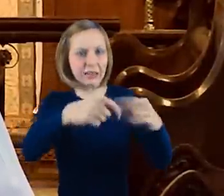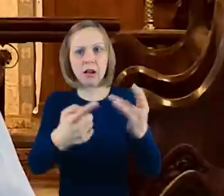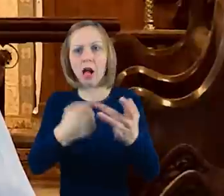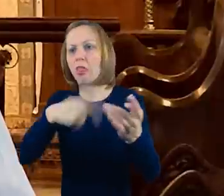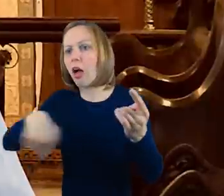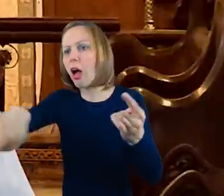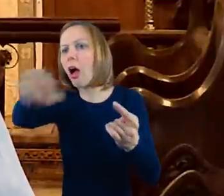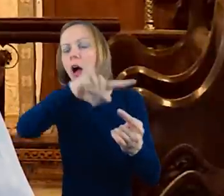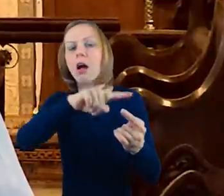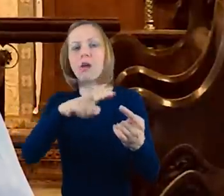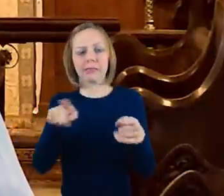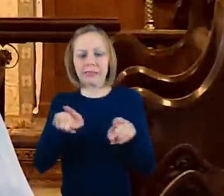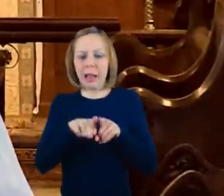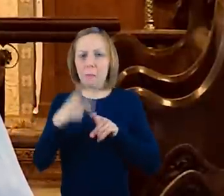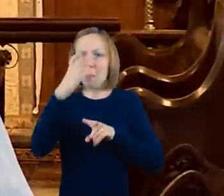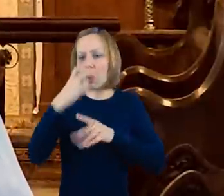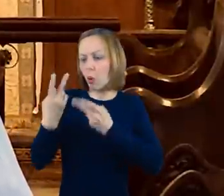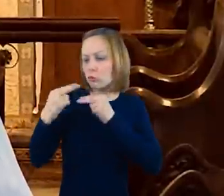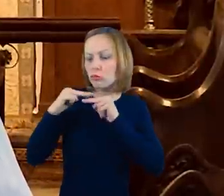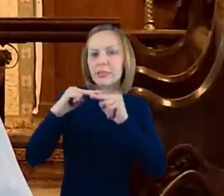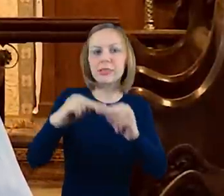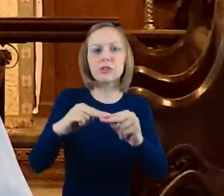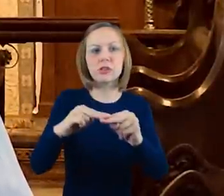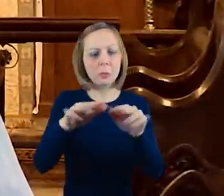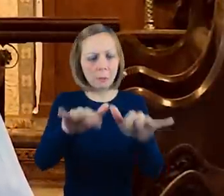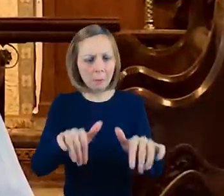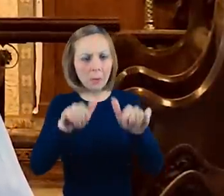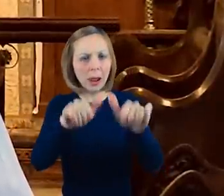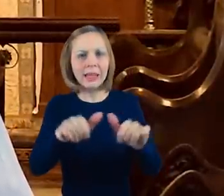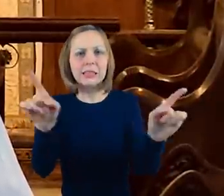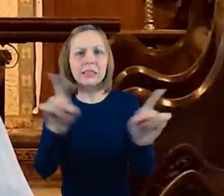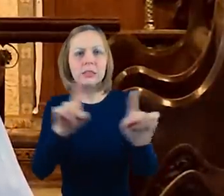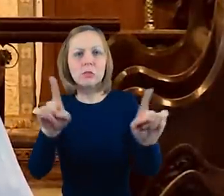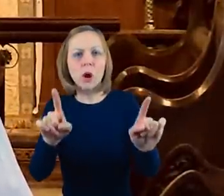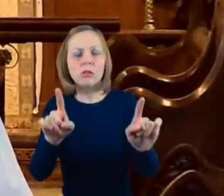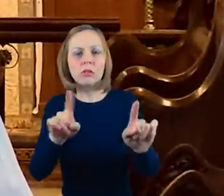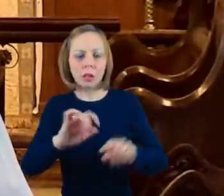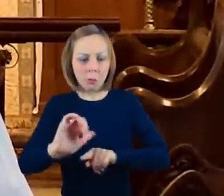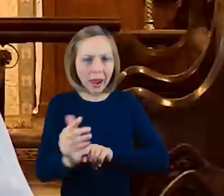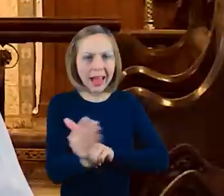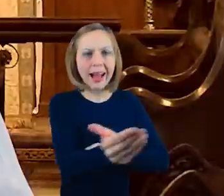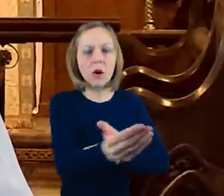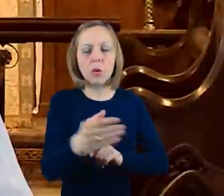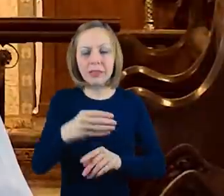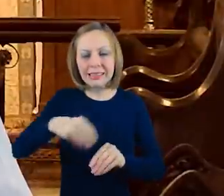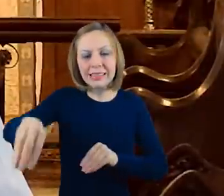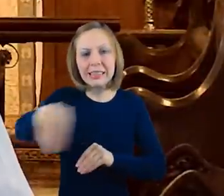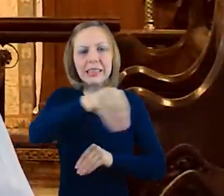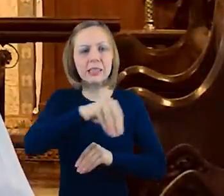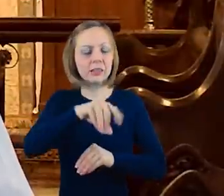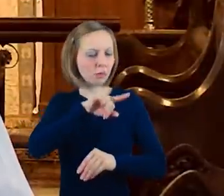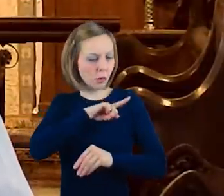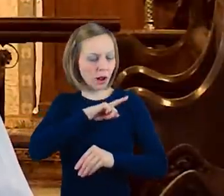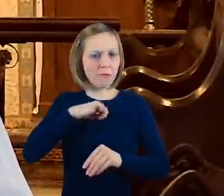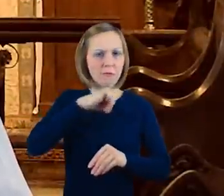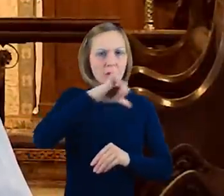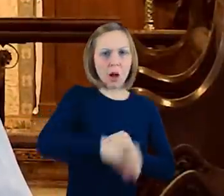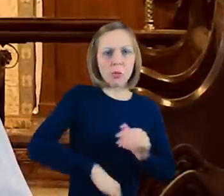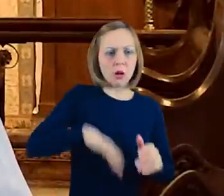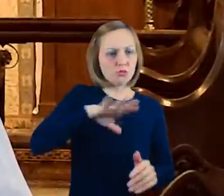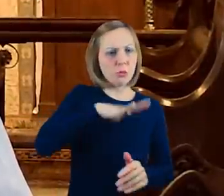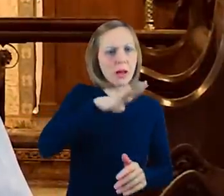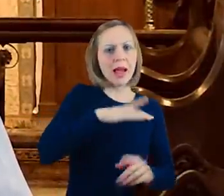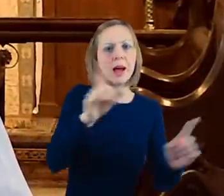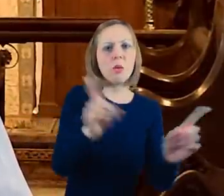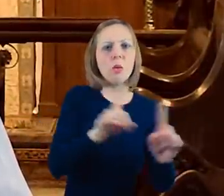tradition, we will be blessing a plough and seed as our farmers prepare to break the ground and plant the